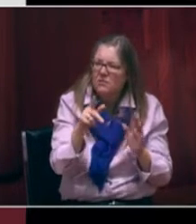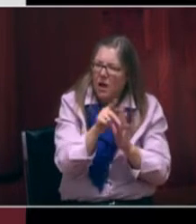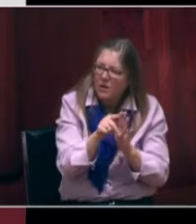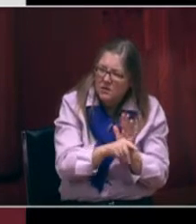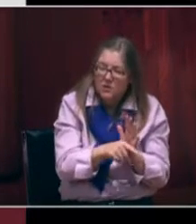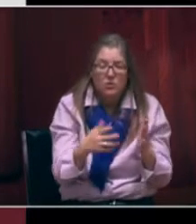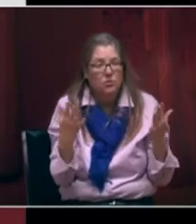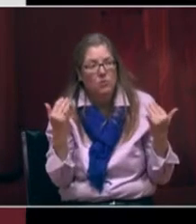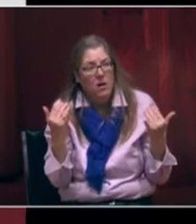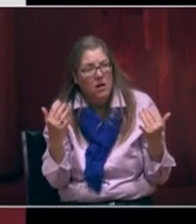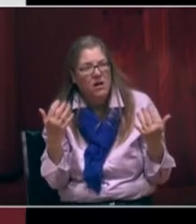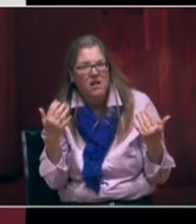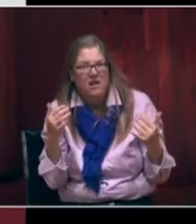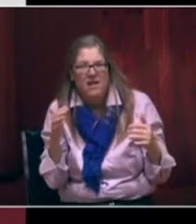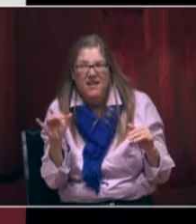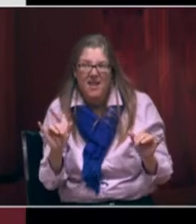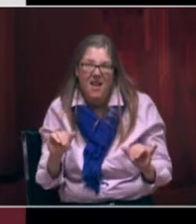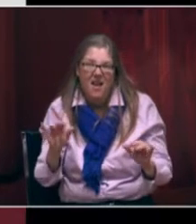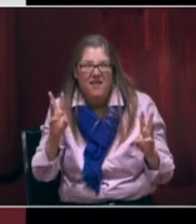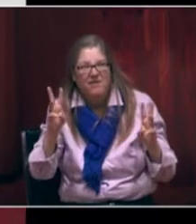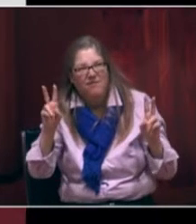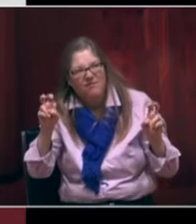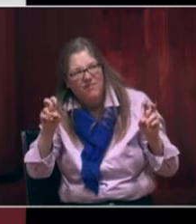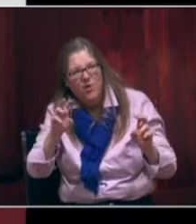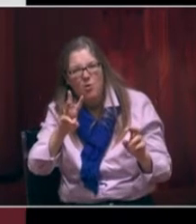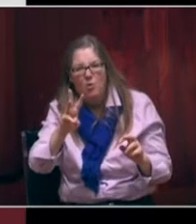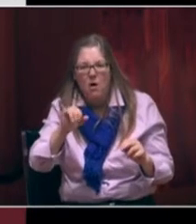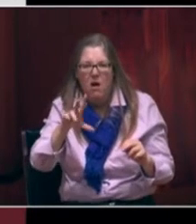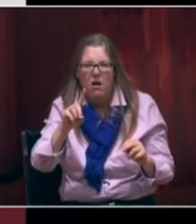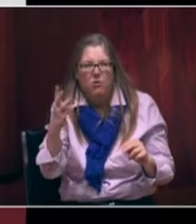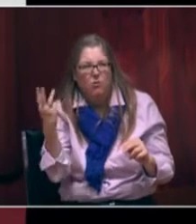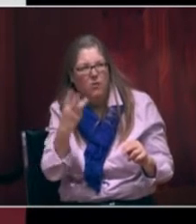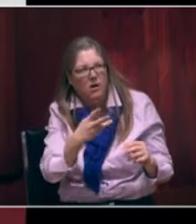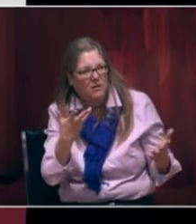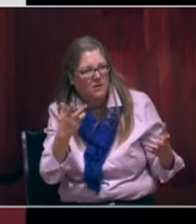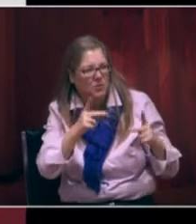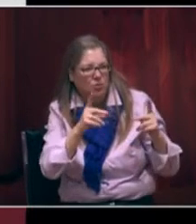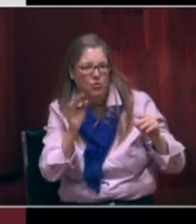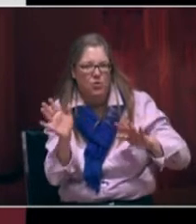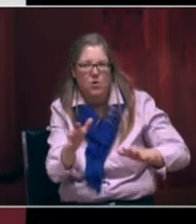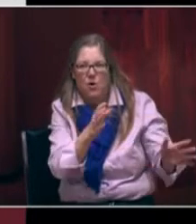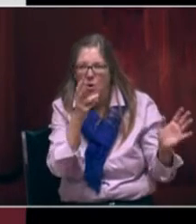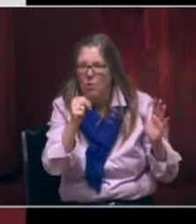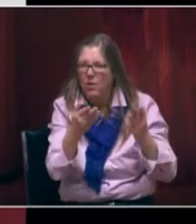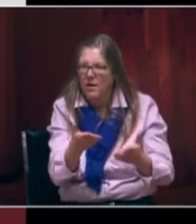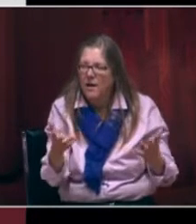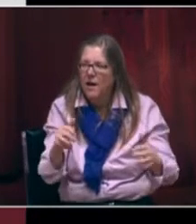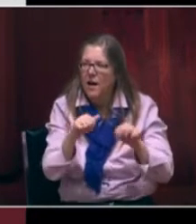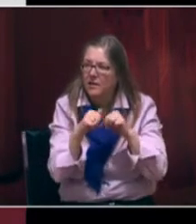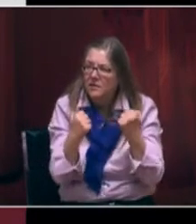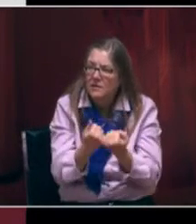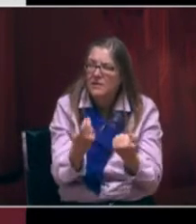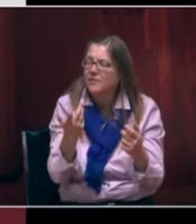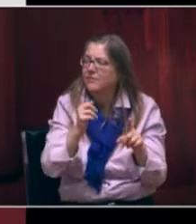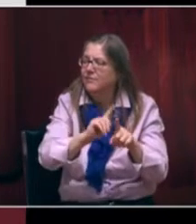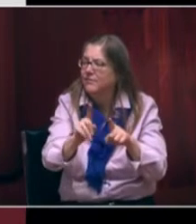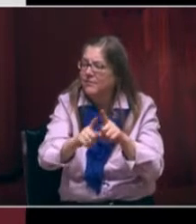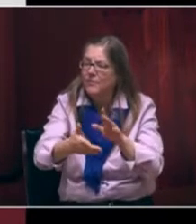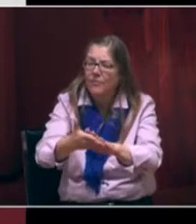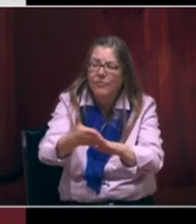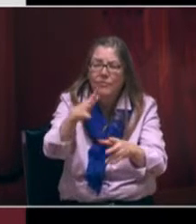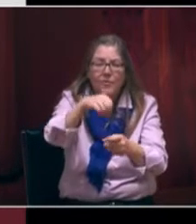now, it's kind of the Wild West out there. You can imagine that you have, you know, a lot of agencies and you have operational components within those agencies